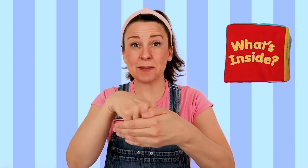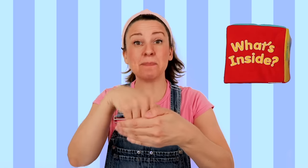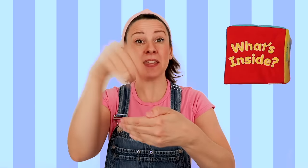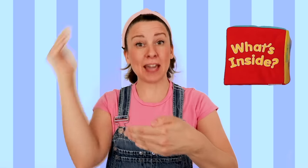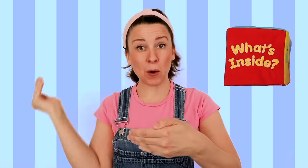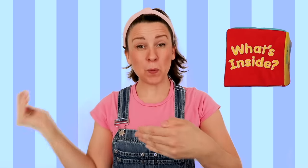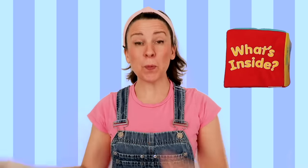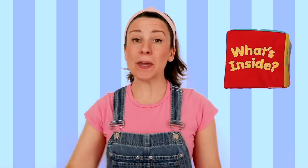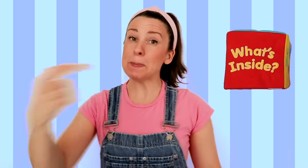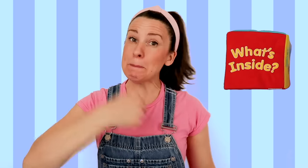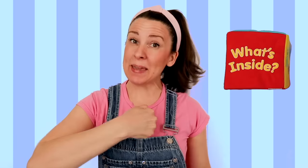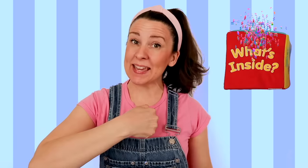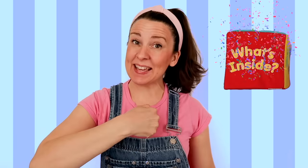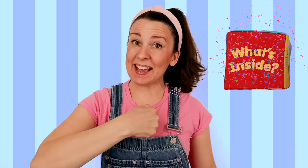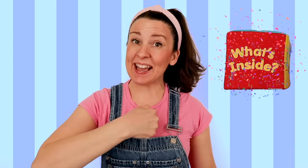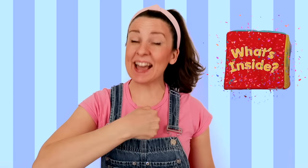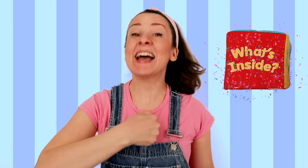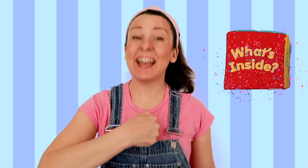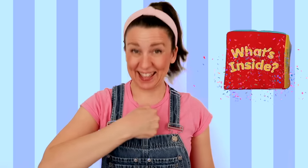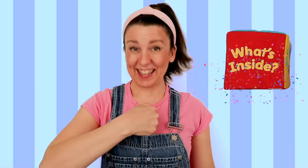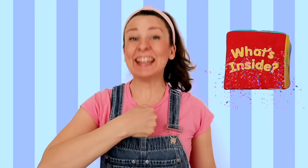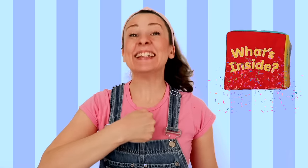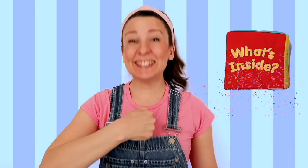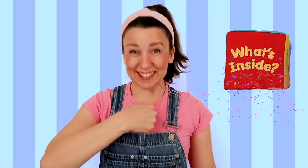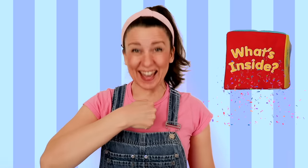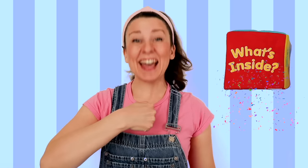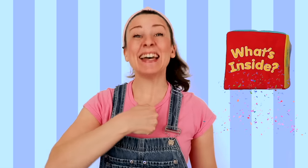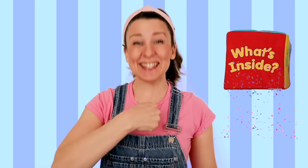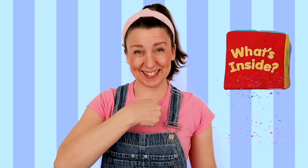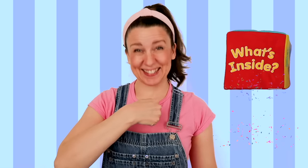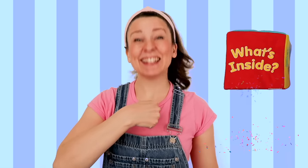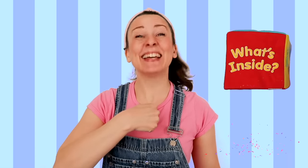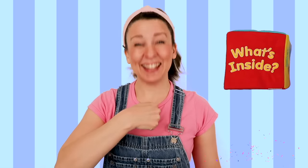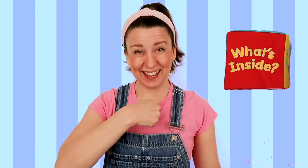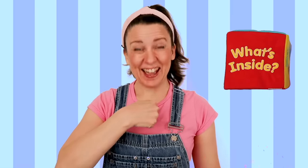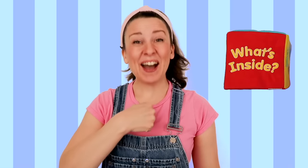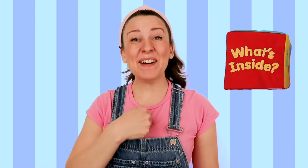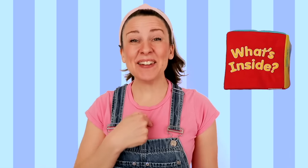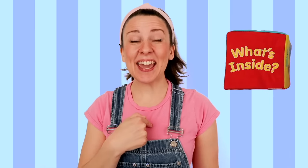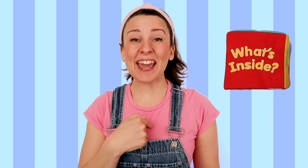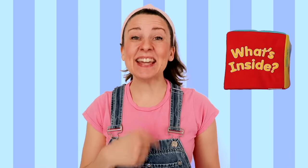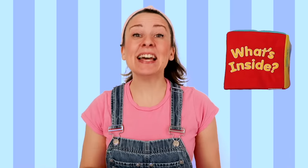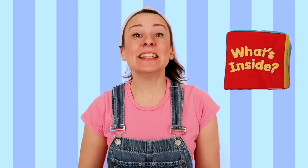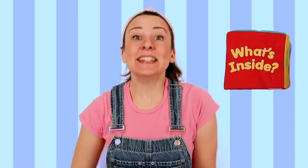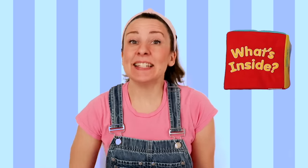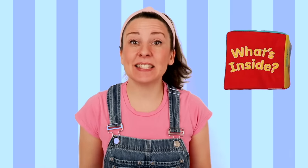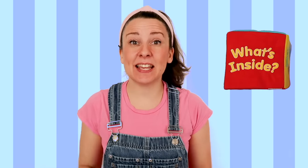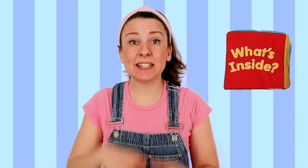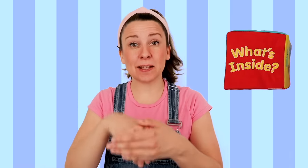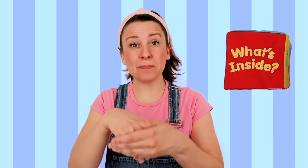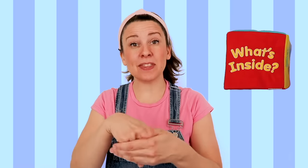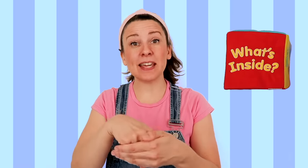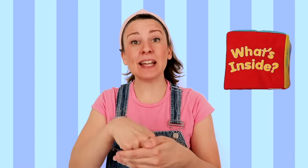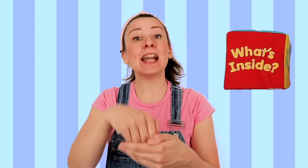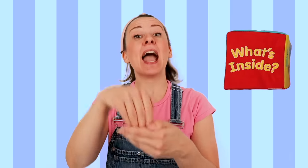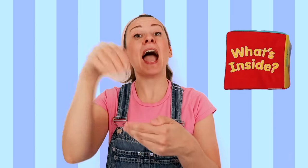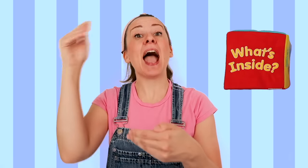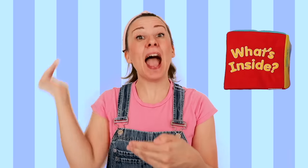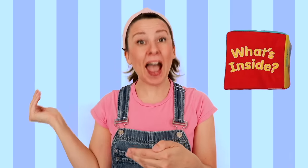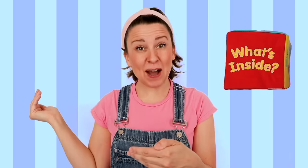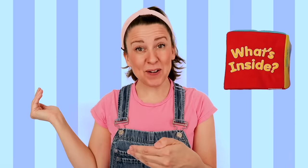take something out with me? Yes? Okay, let's take